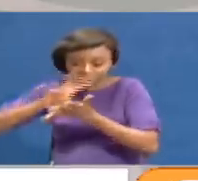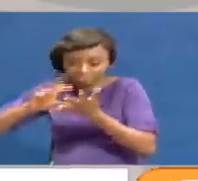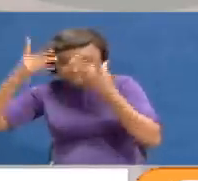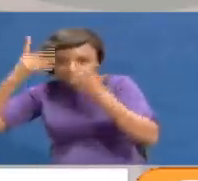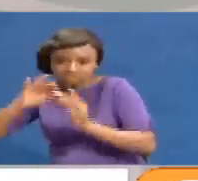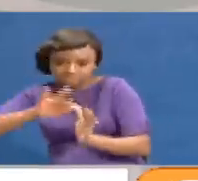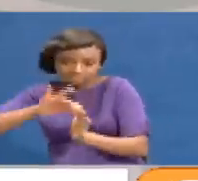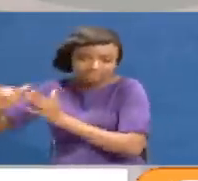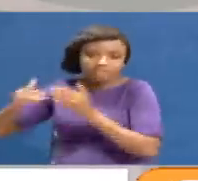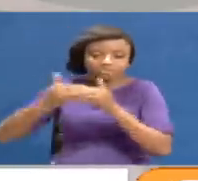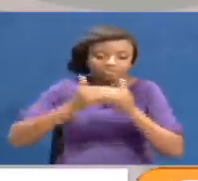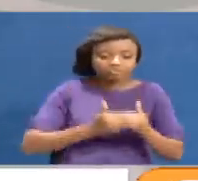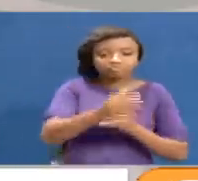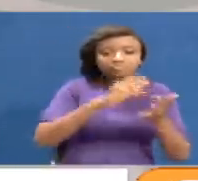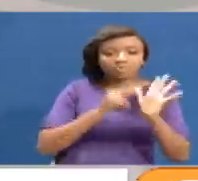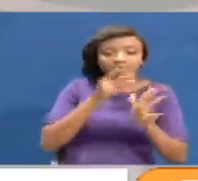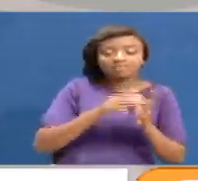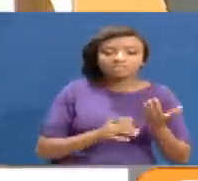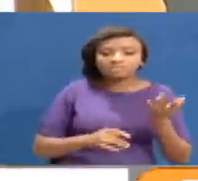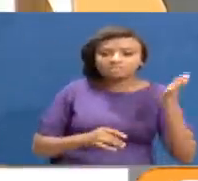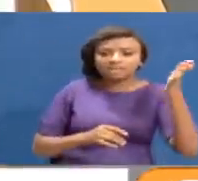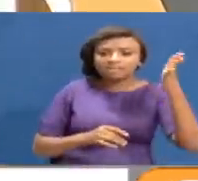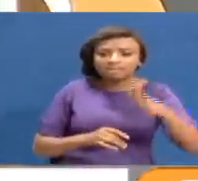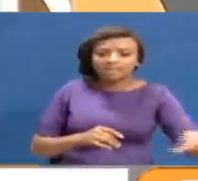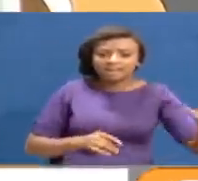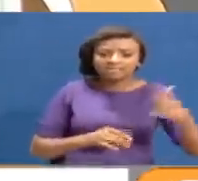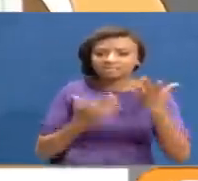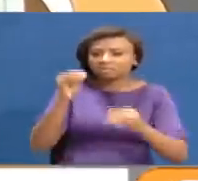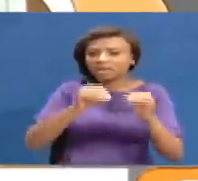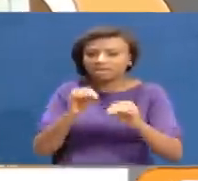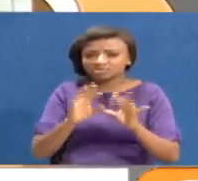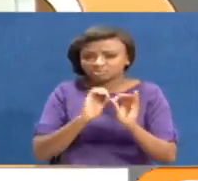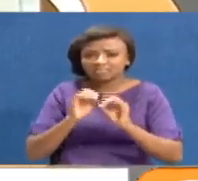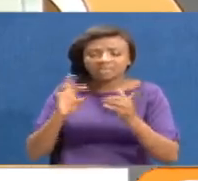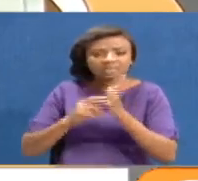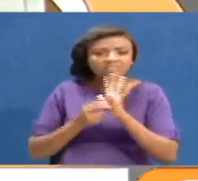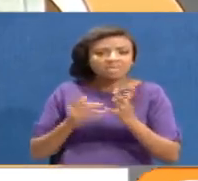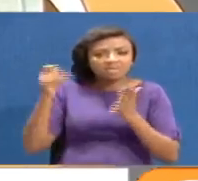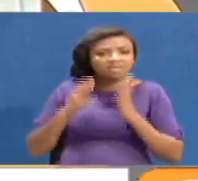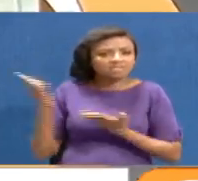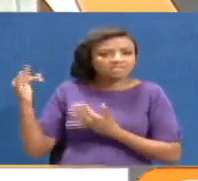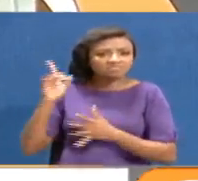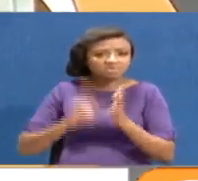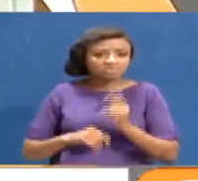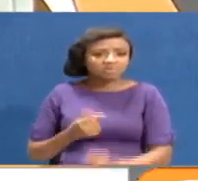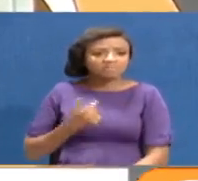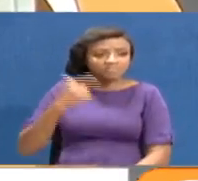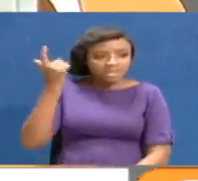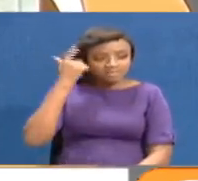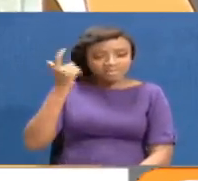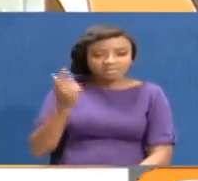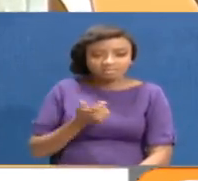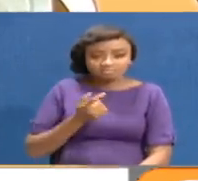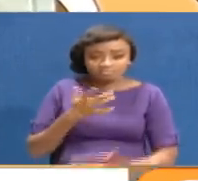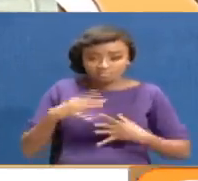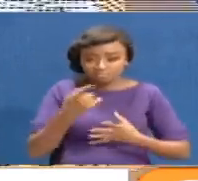neither parliamentary nor a popular initiative. What should Kenyans expect from here? I think the first thing that Kenyans expect, those who not